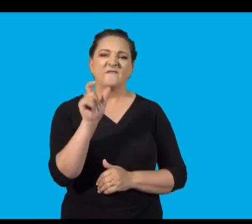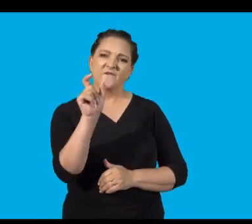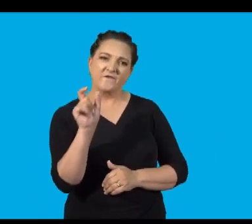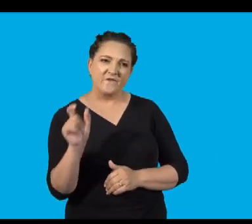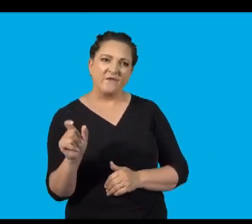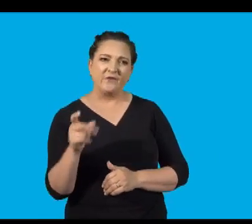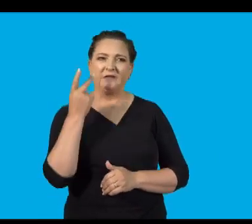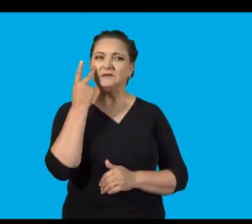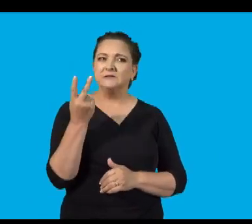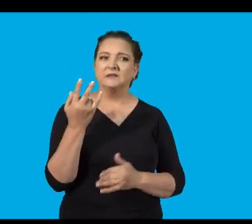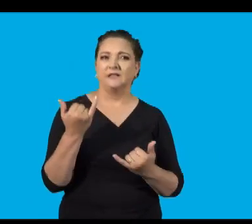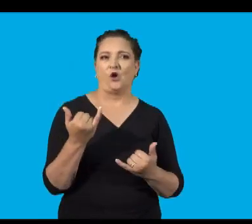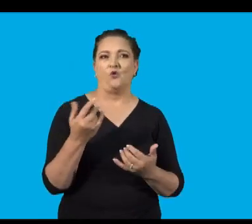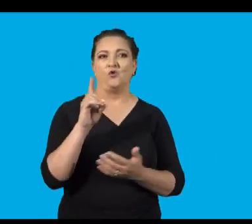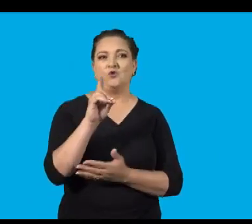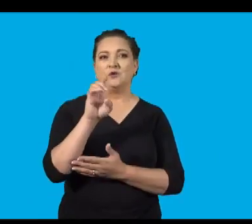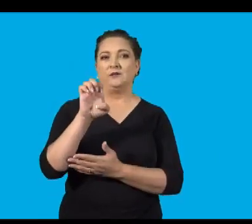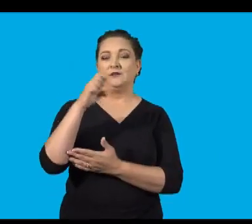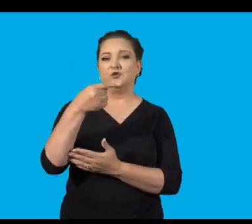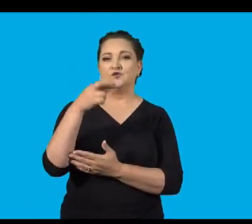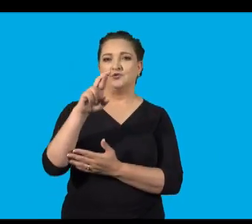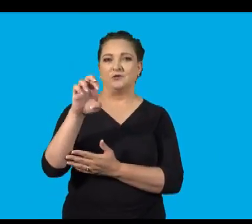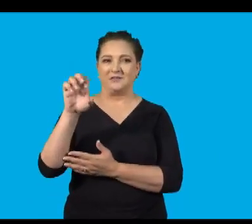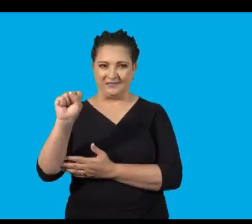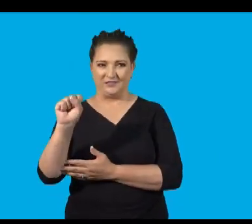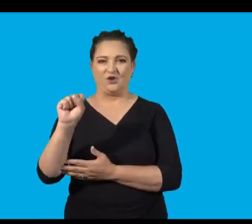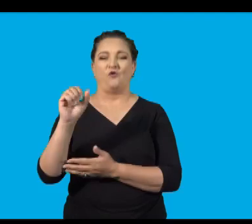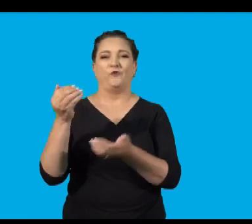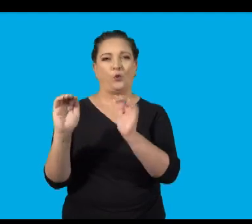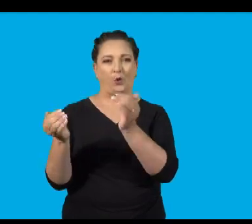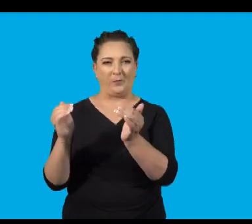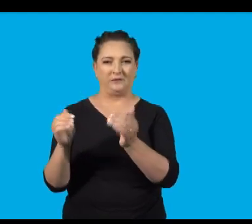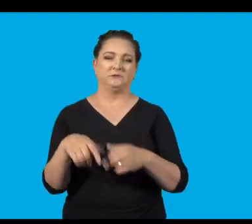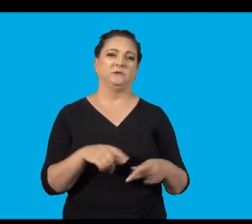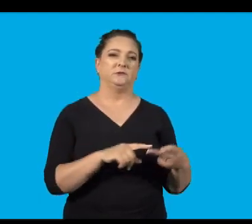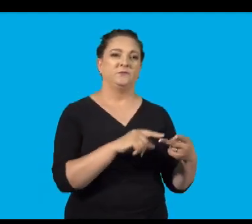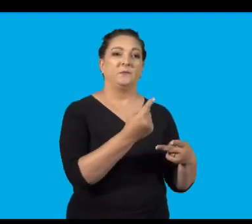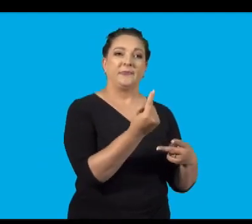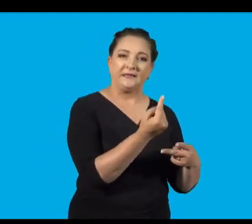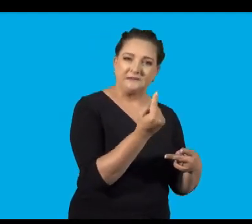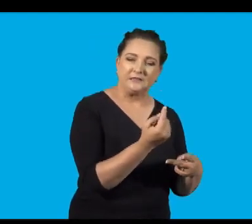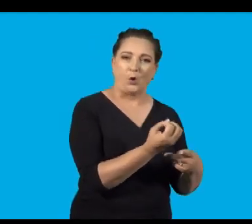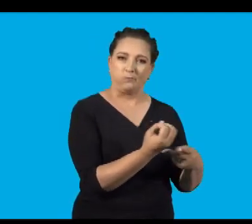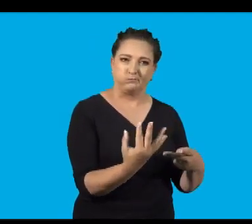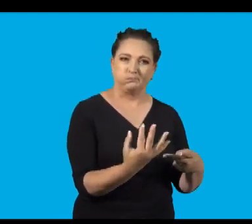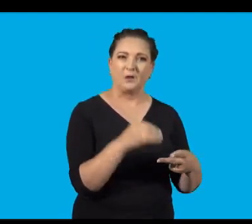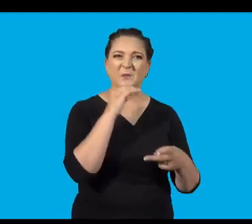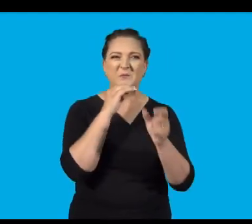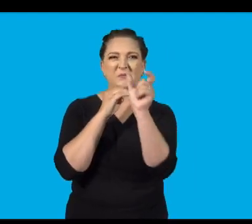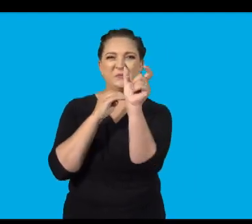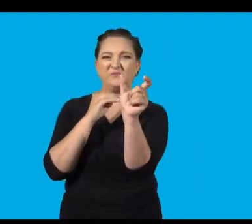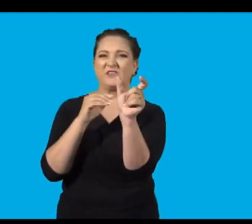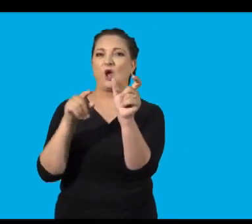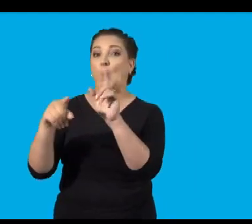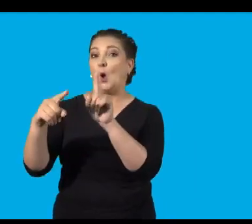segment, we're going to look at degrees of comparison, and also we're looking at singular and plural. So remember, degrees of comparison is the listing of